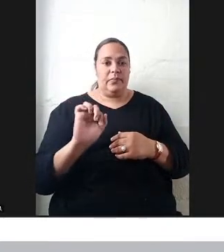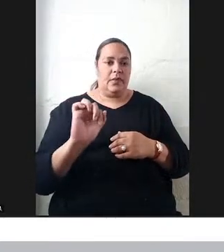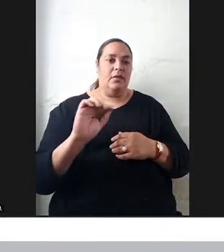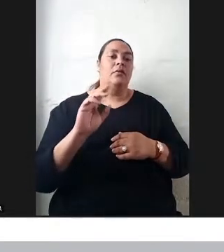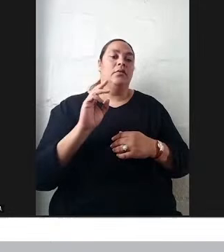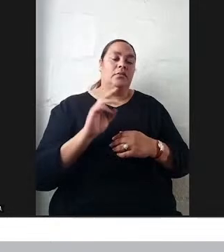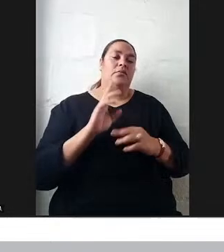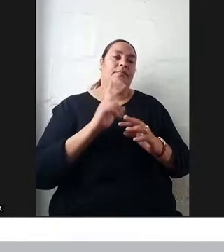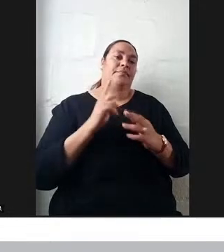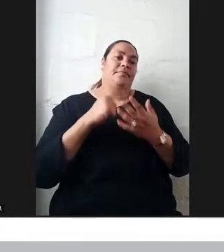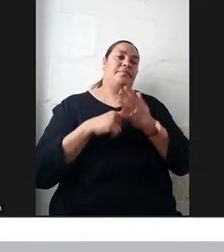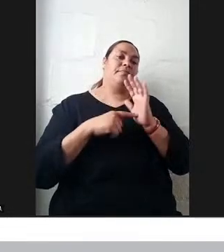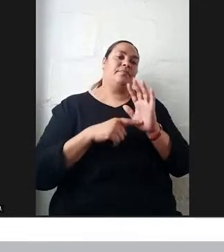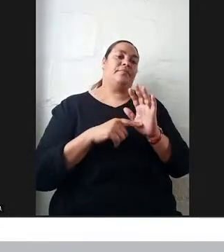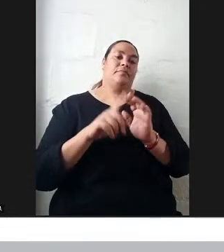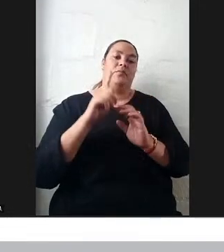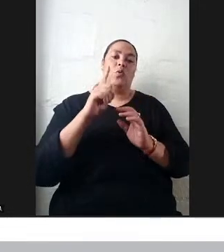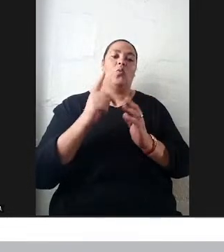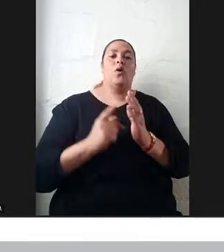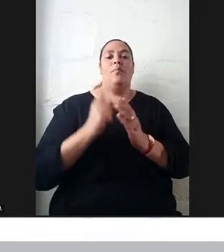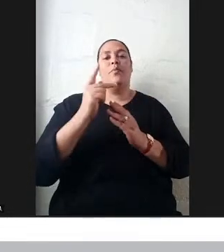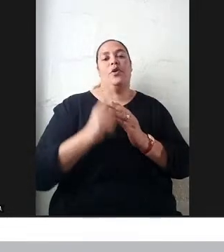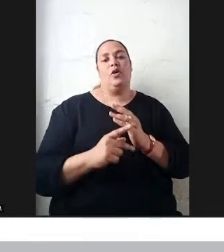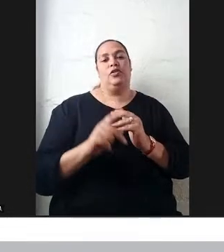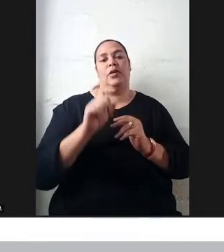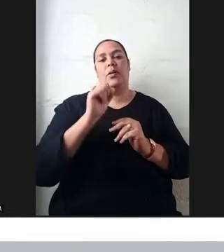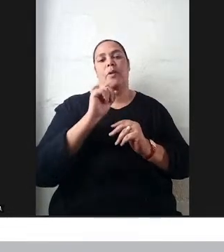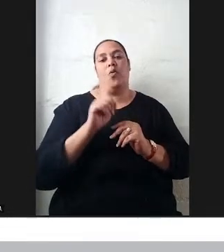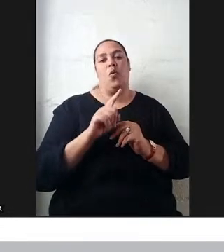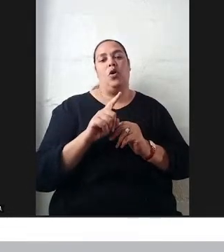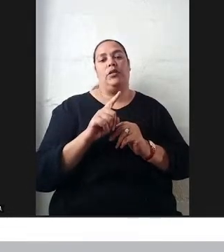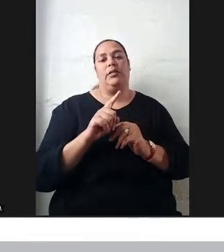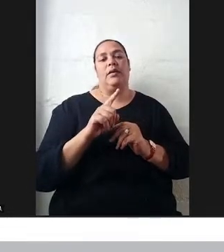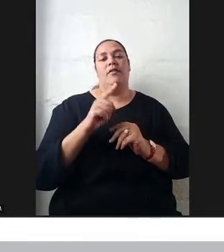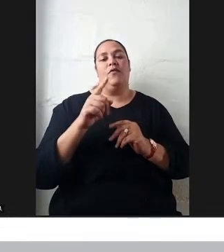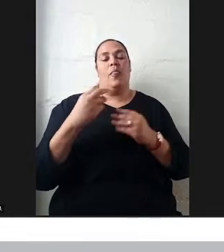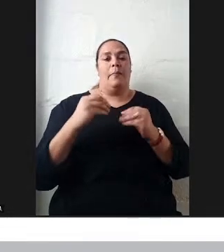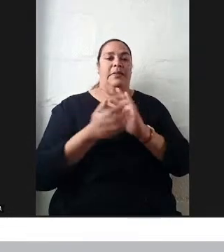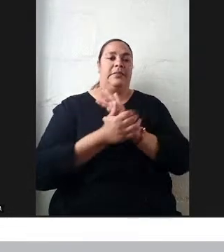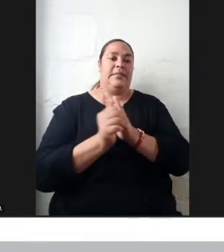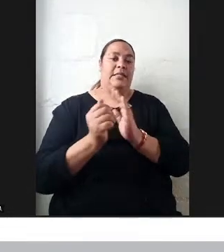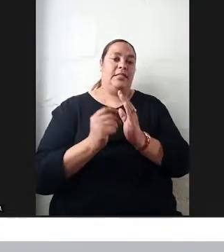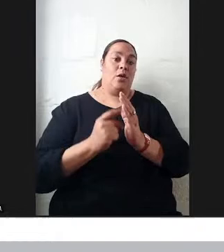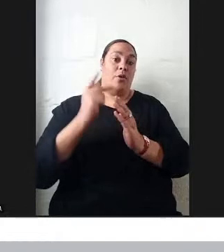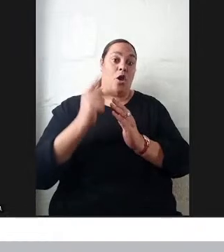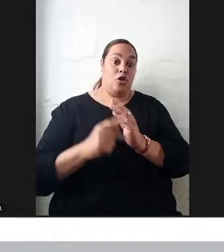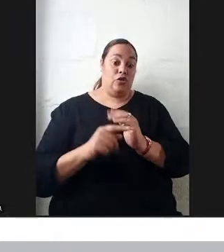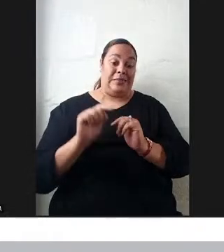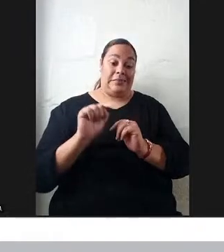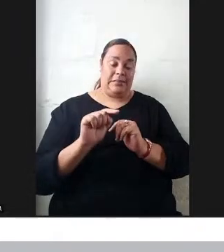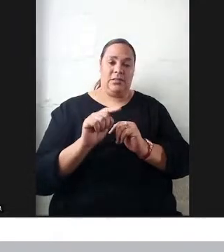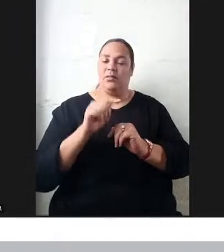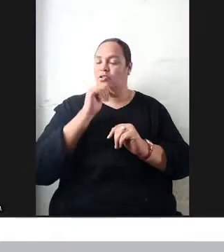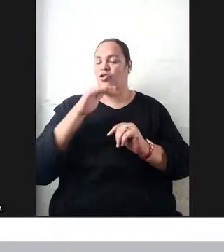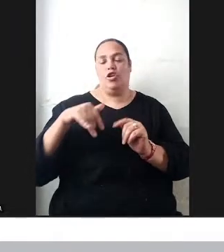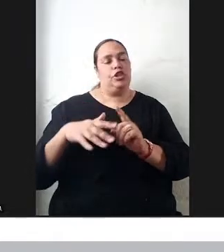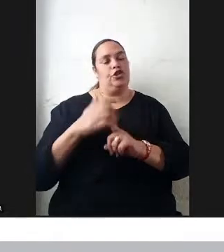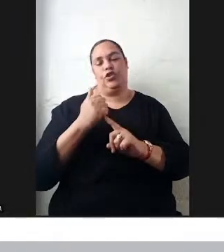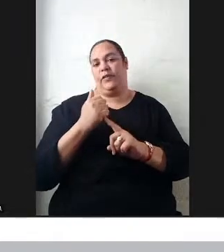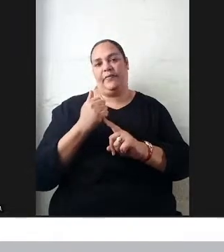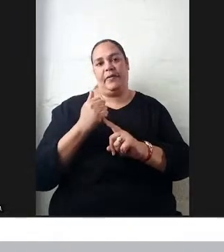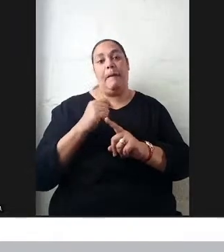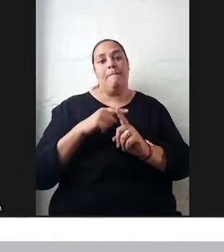the one project, which is the seed stage business skills project, that was not achieved. But the quarter